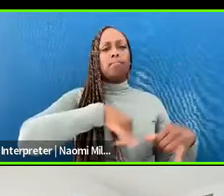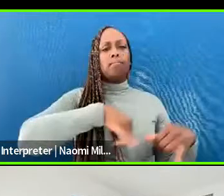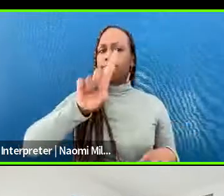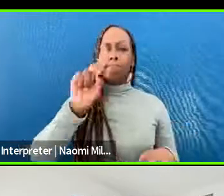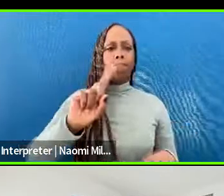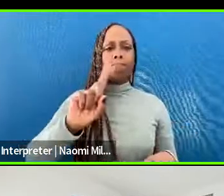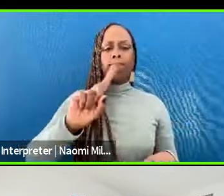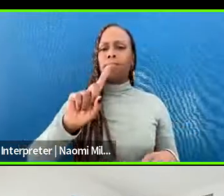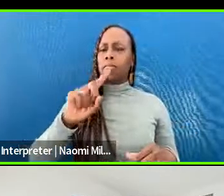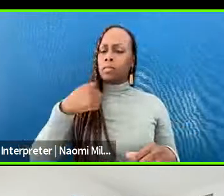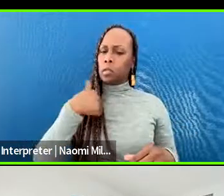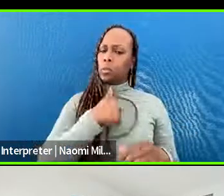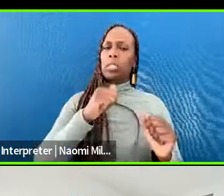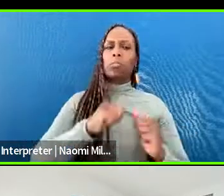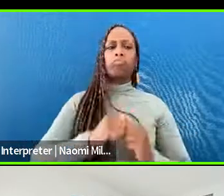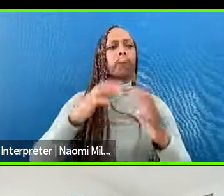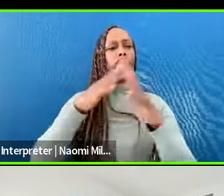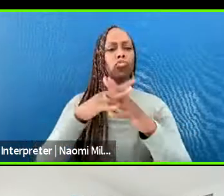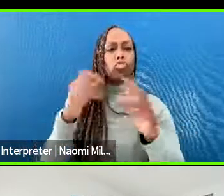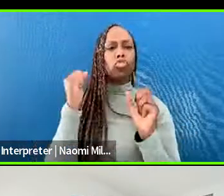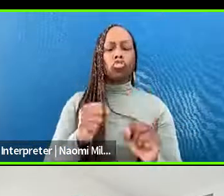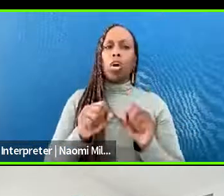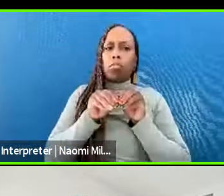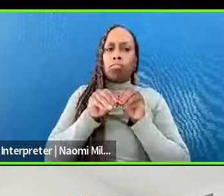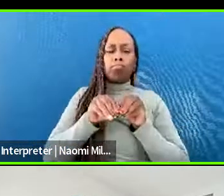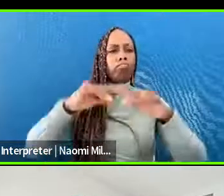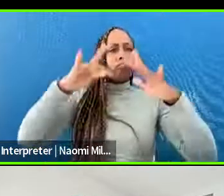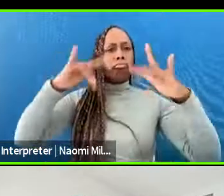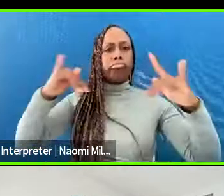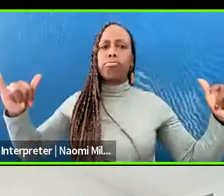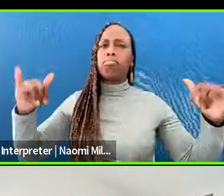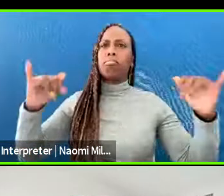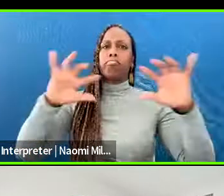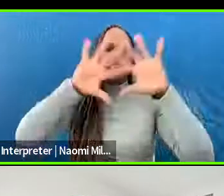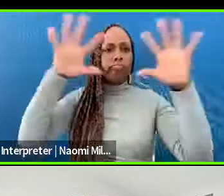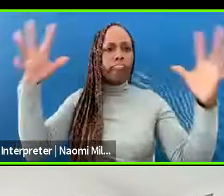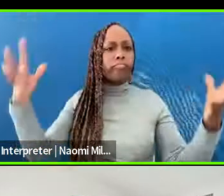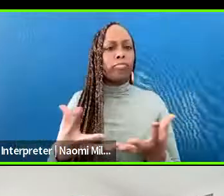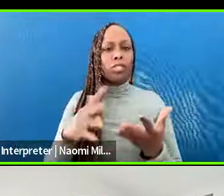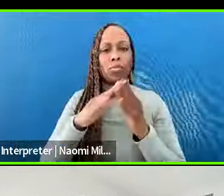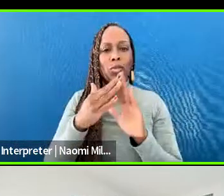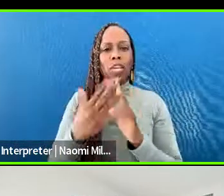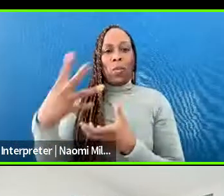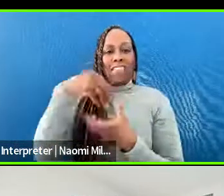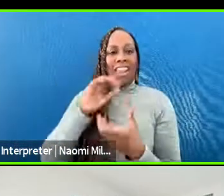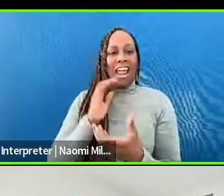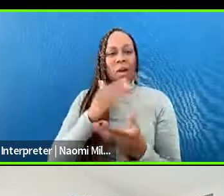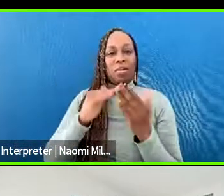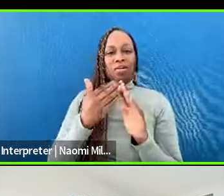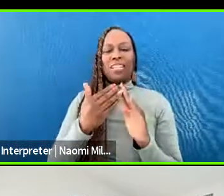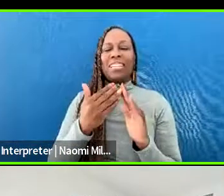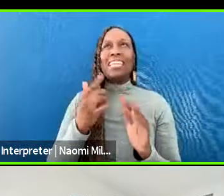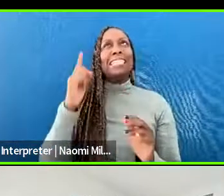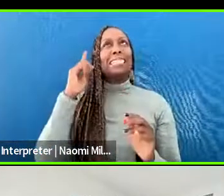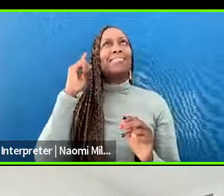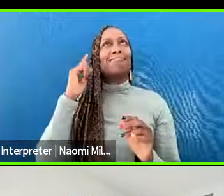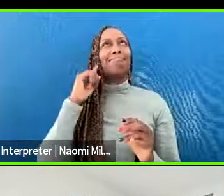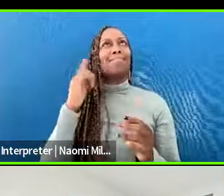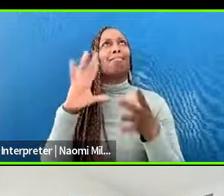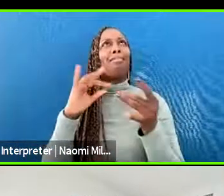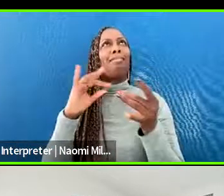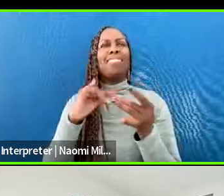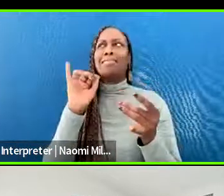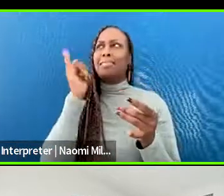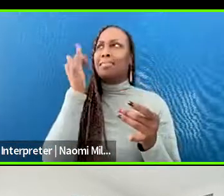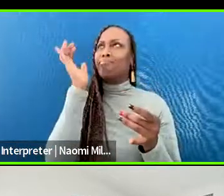build strong, vibrant communities in our communities, which sounds ridiculous when I say it out loud. But, because I think right now,